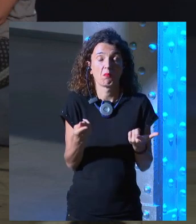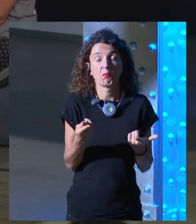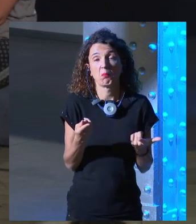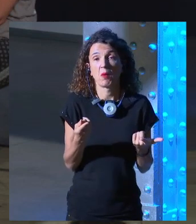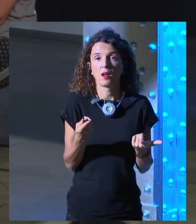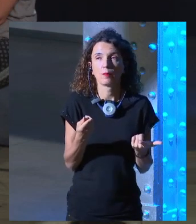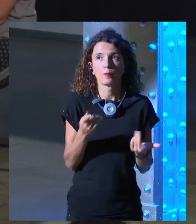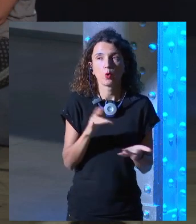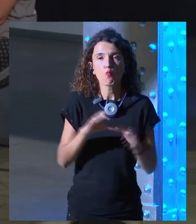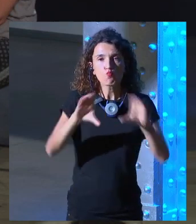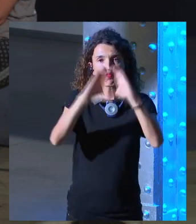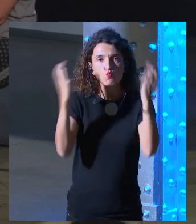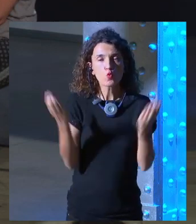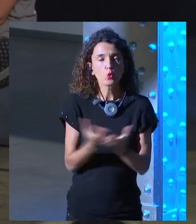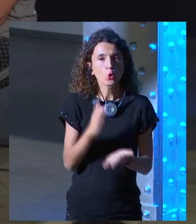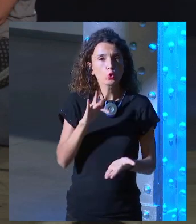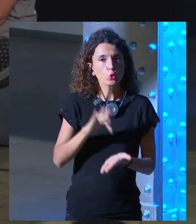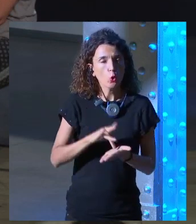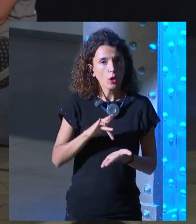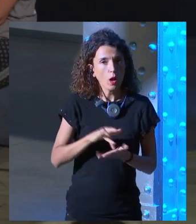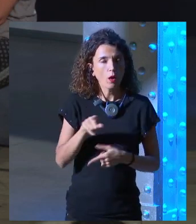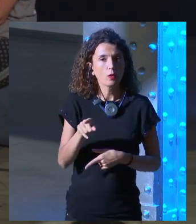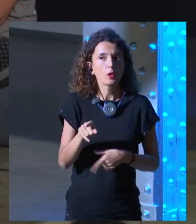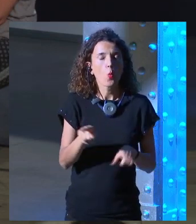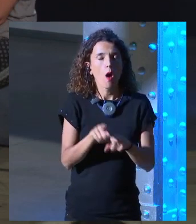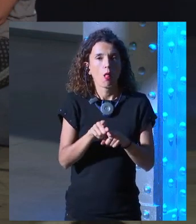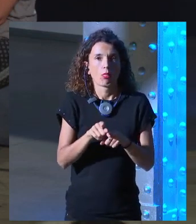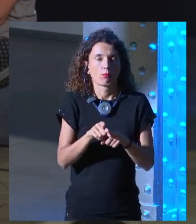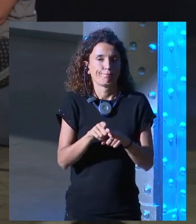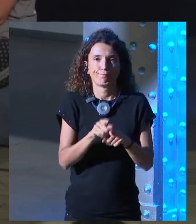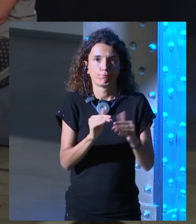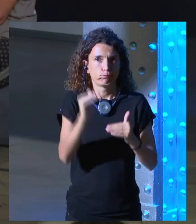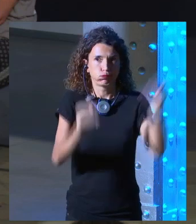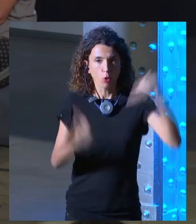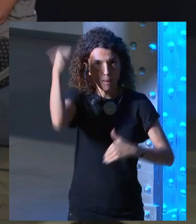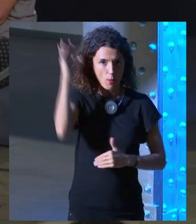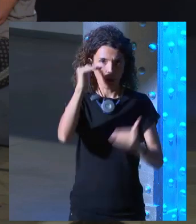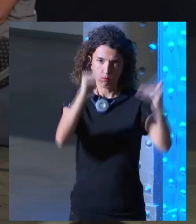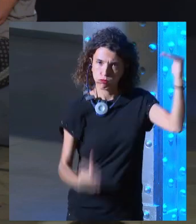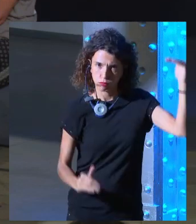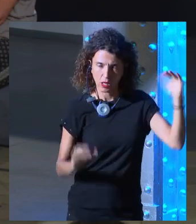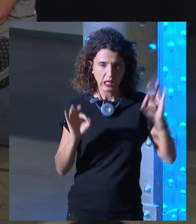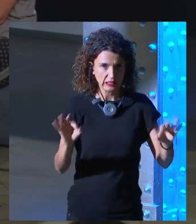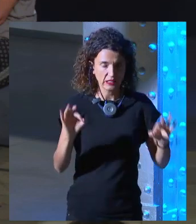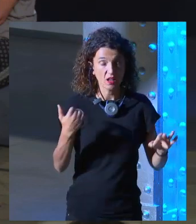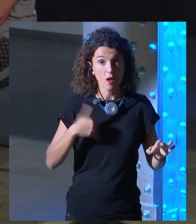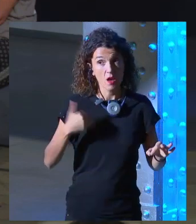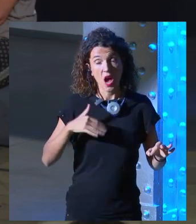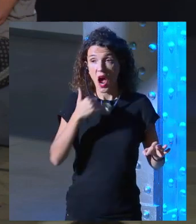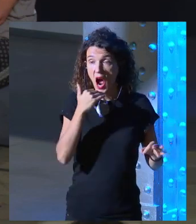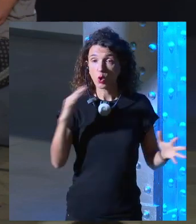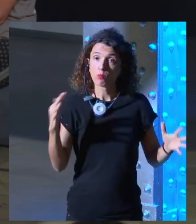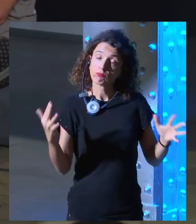world where which is unequal in terms of gender, but that has changed so much. And although we're